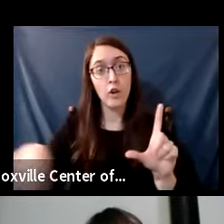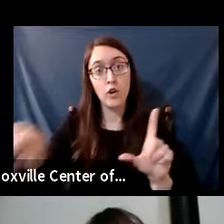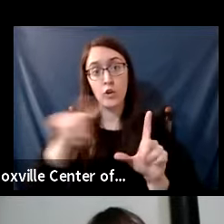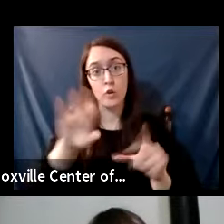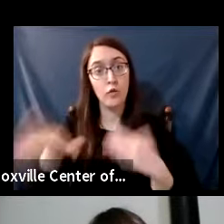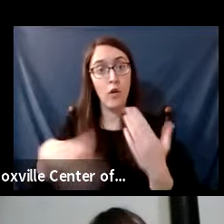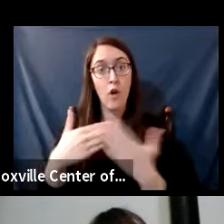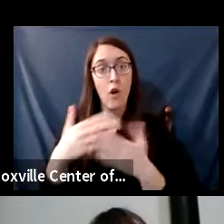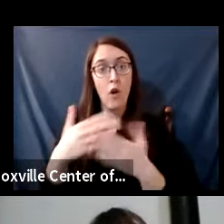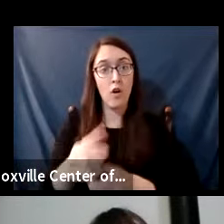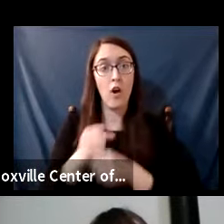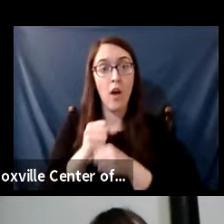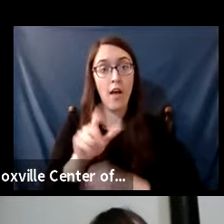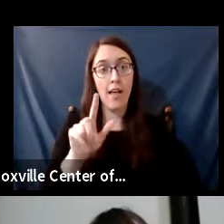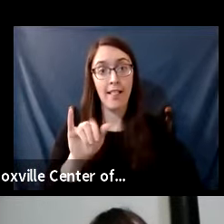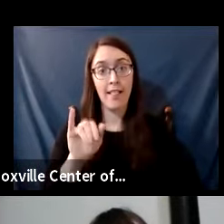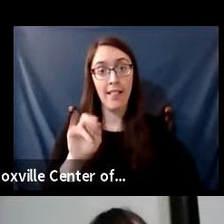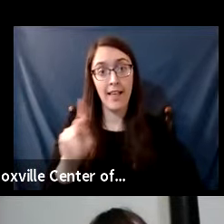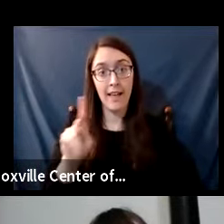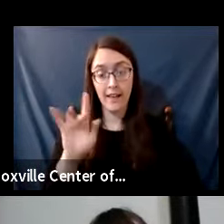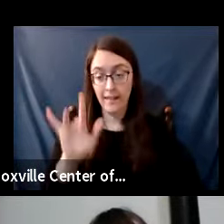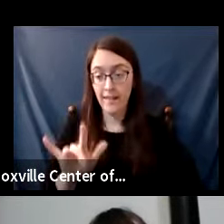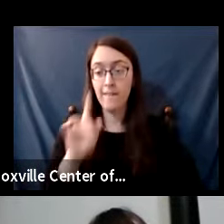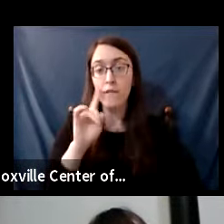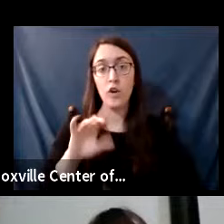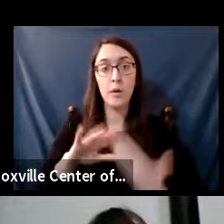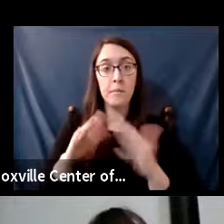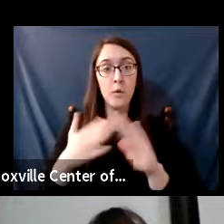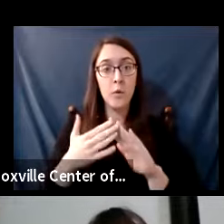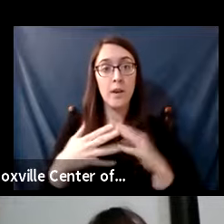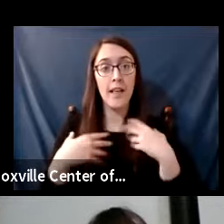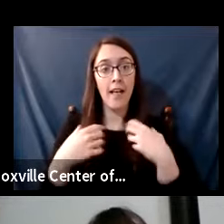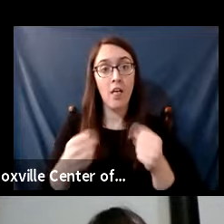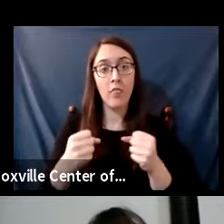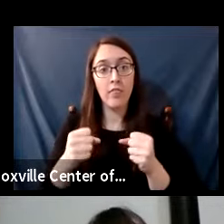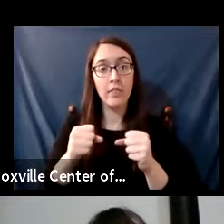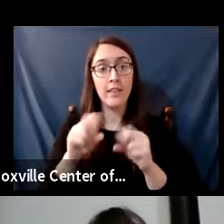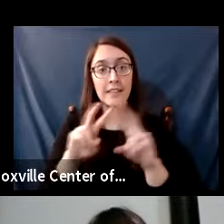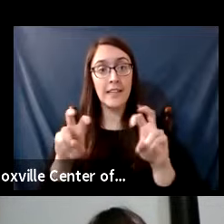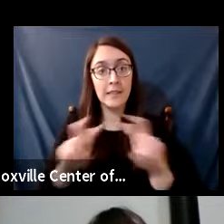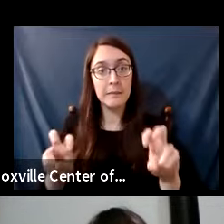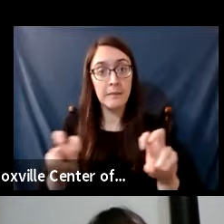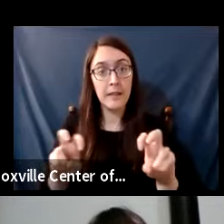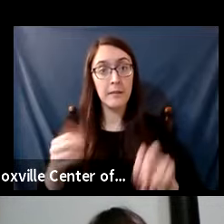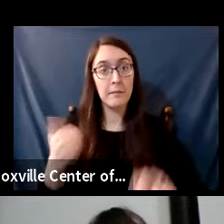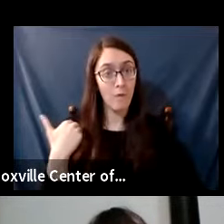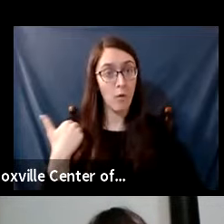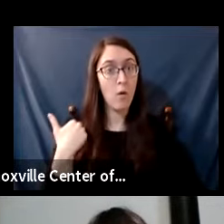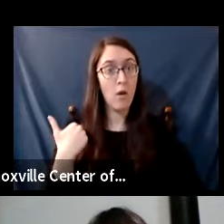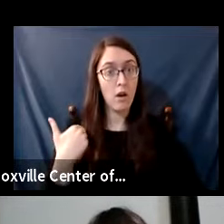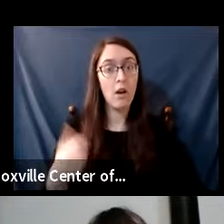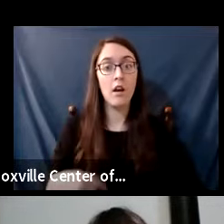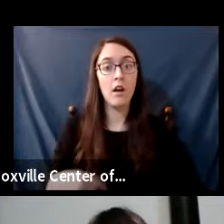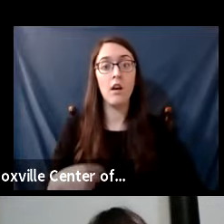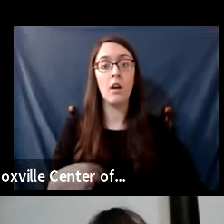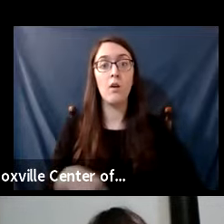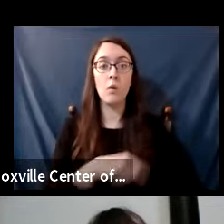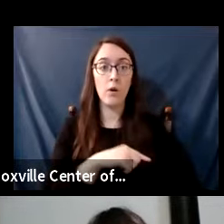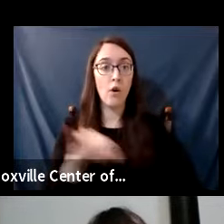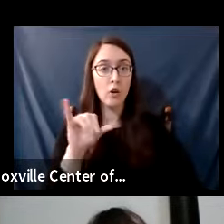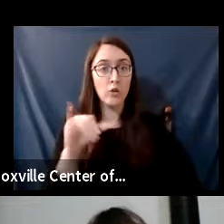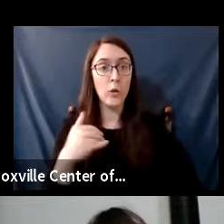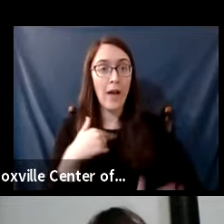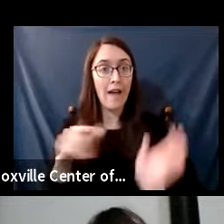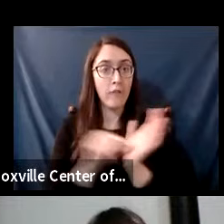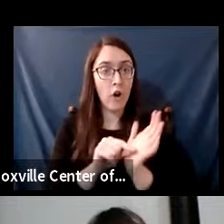the link to the community health assessment in the recent past. We will also have hard copies available for